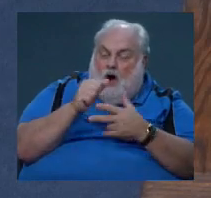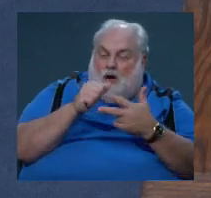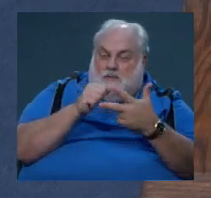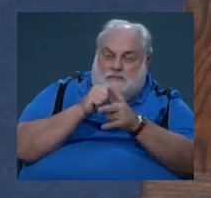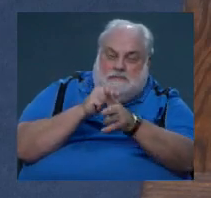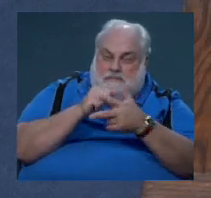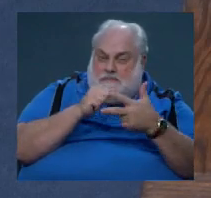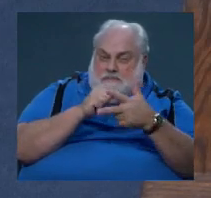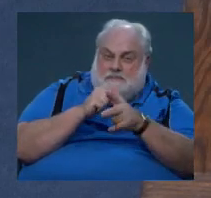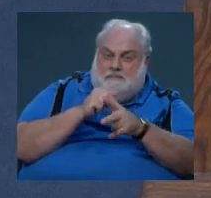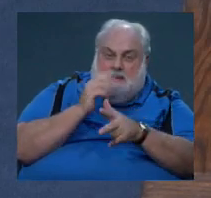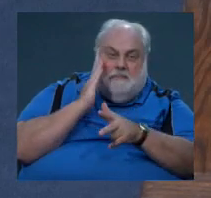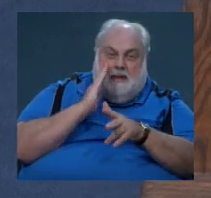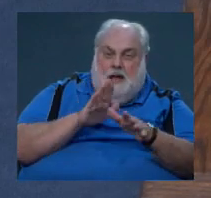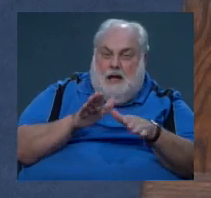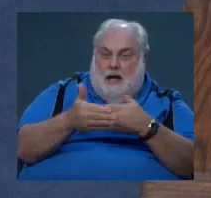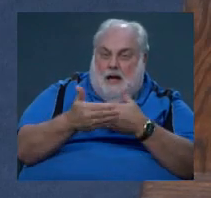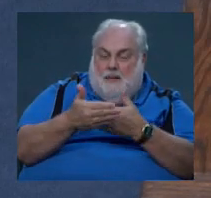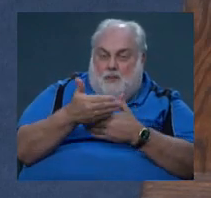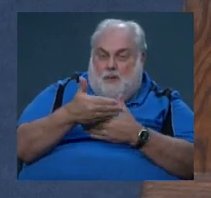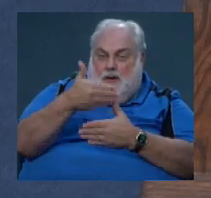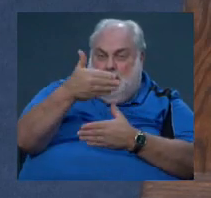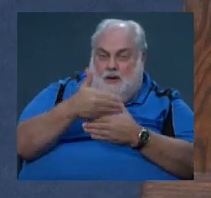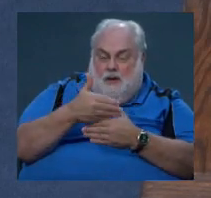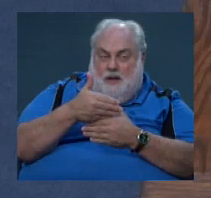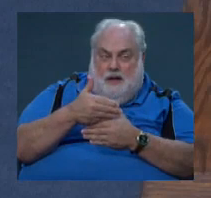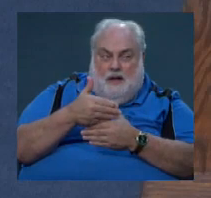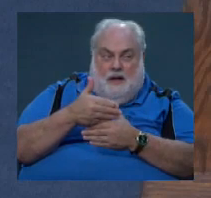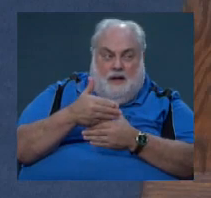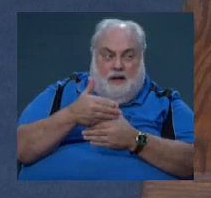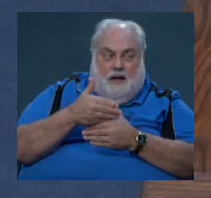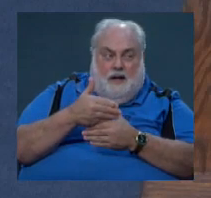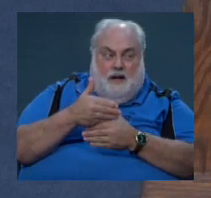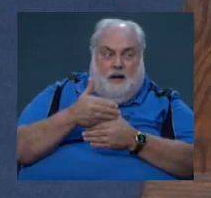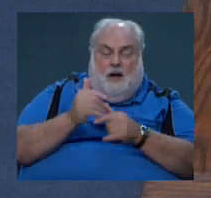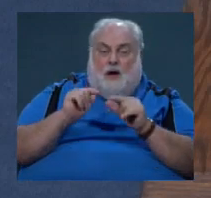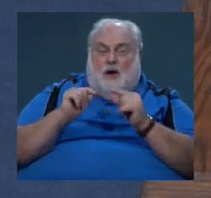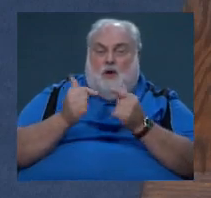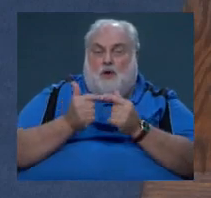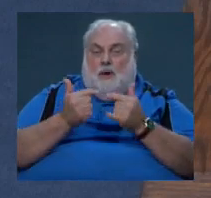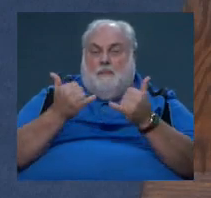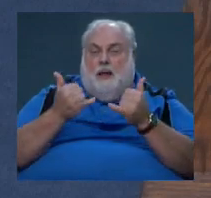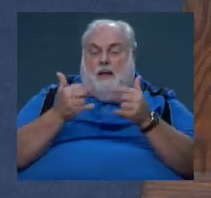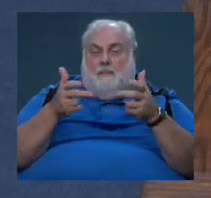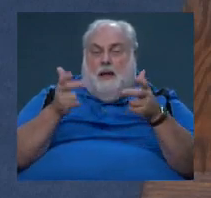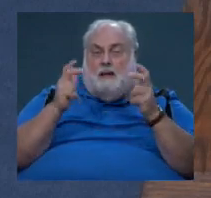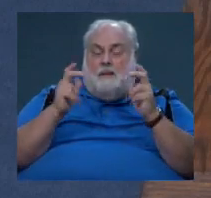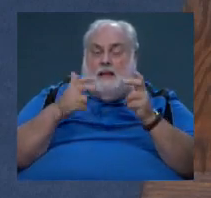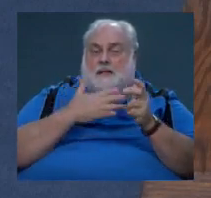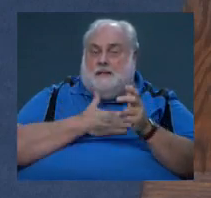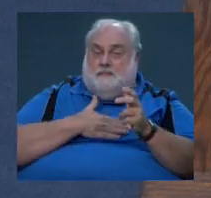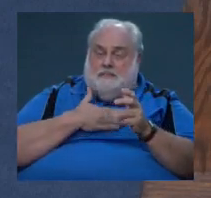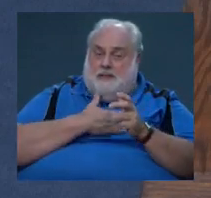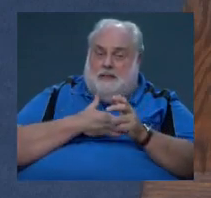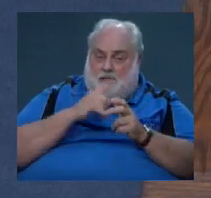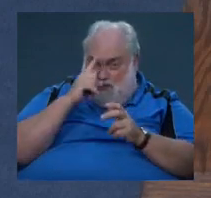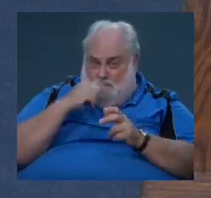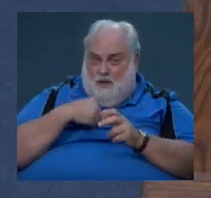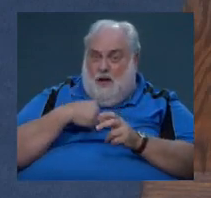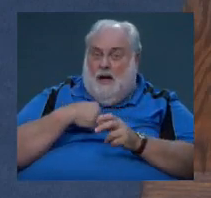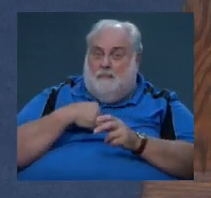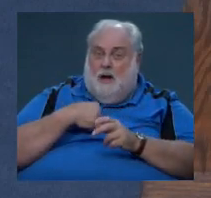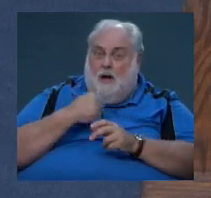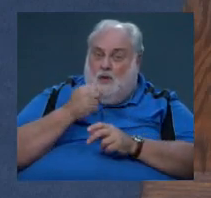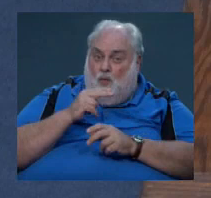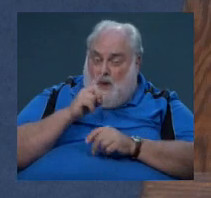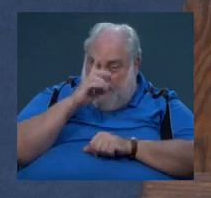going in my bedroom window. Got a group of gentlemen that were playing basketball last night, and I politely asked them, I said, I'm trying to get my grandson